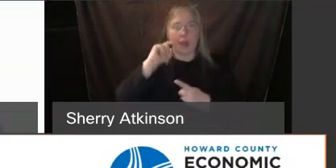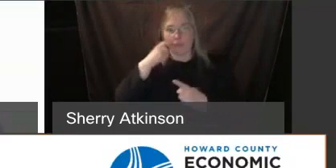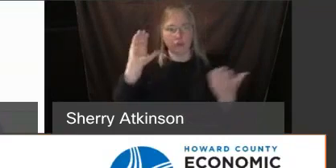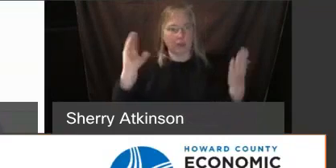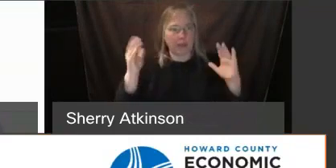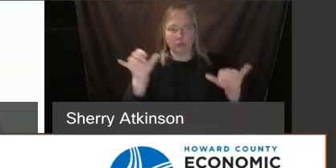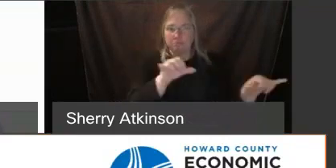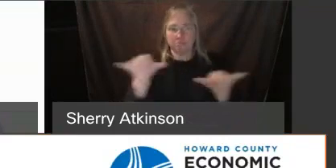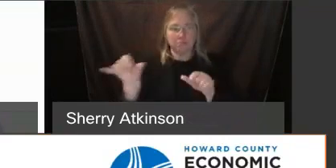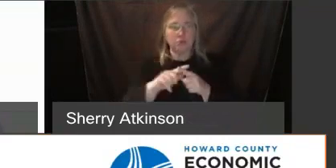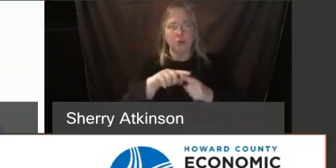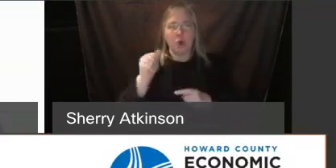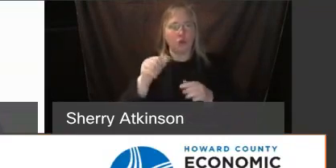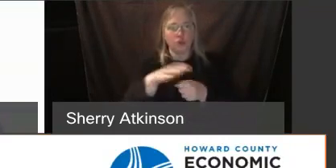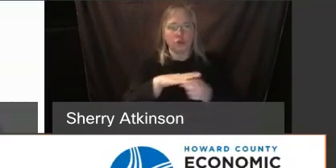the state.